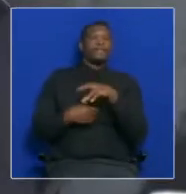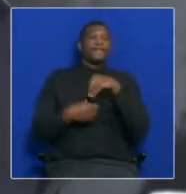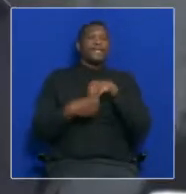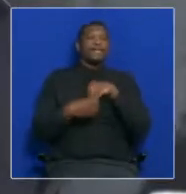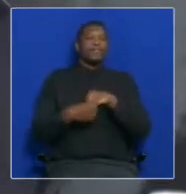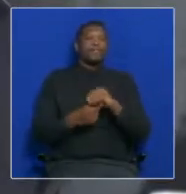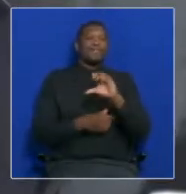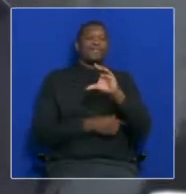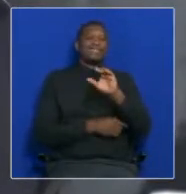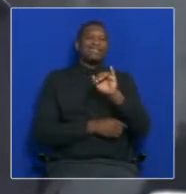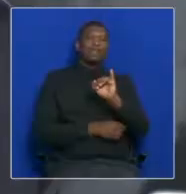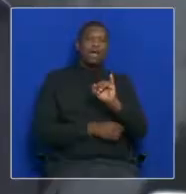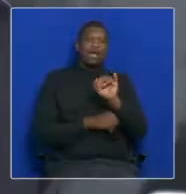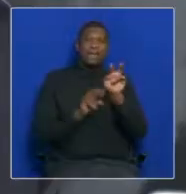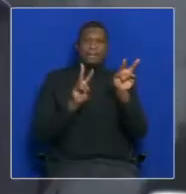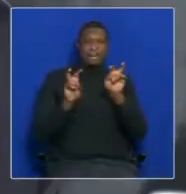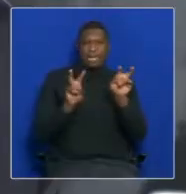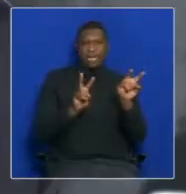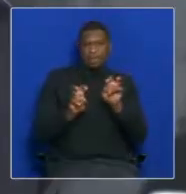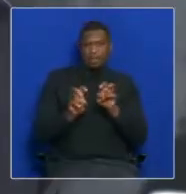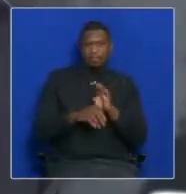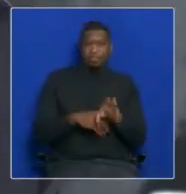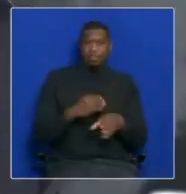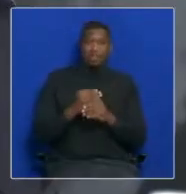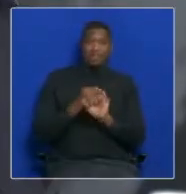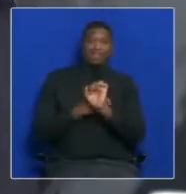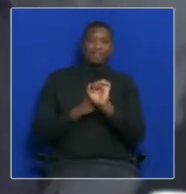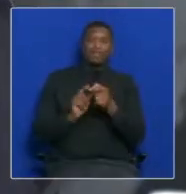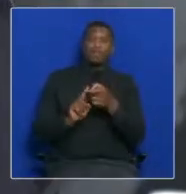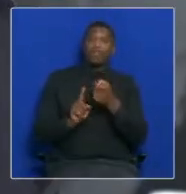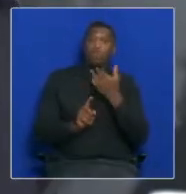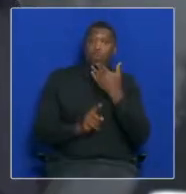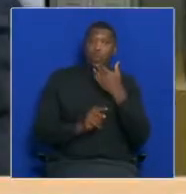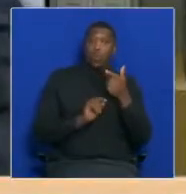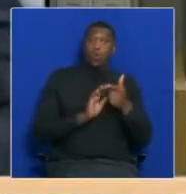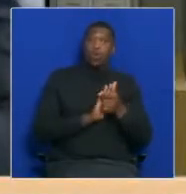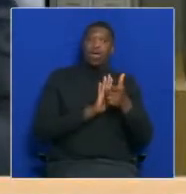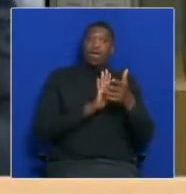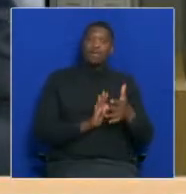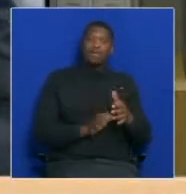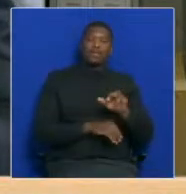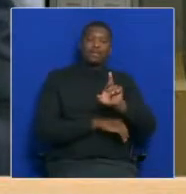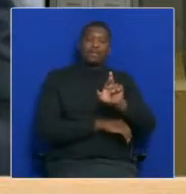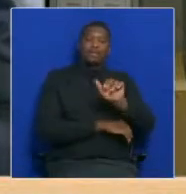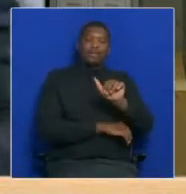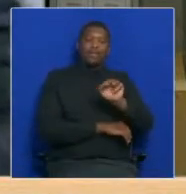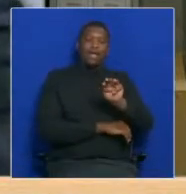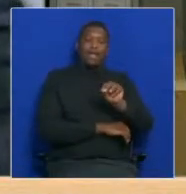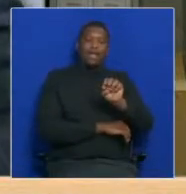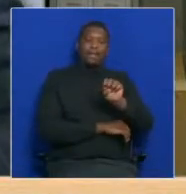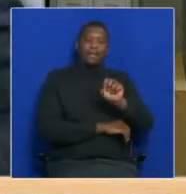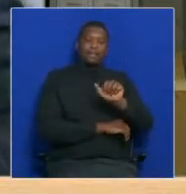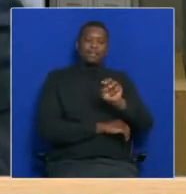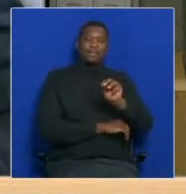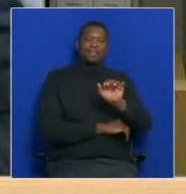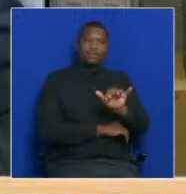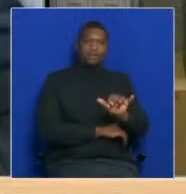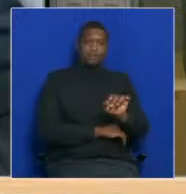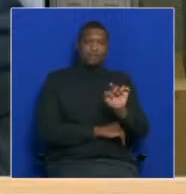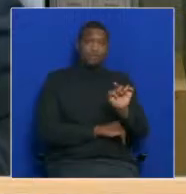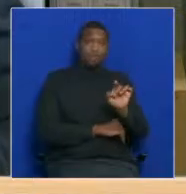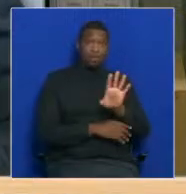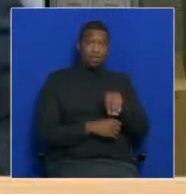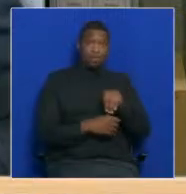matters, and these come from Advocate Ramsamy. They are not on the record. They will form part of her